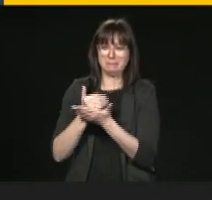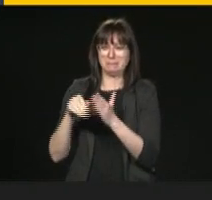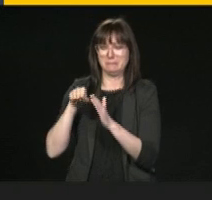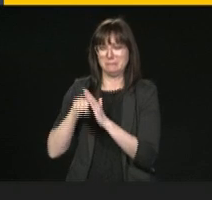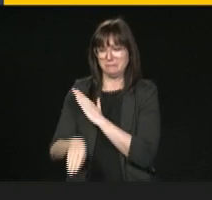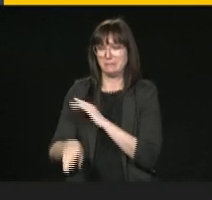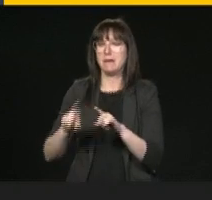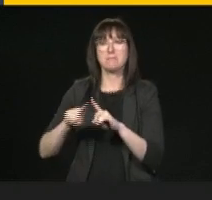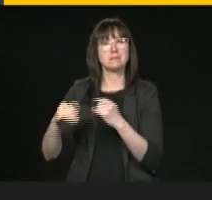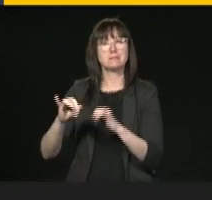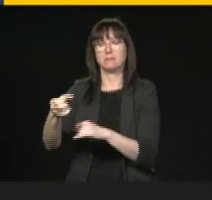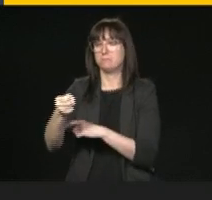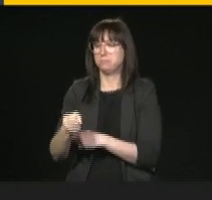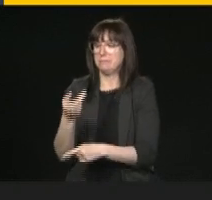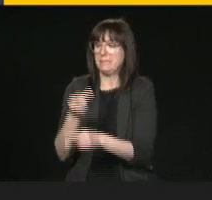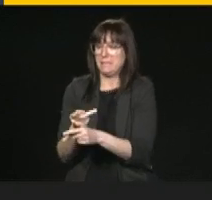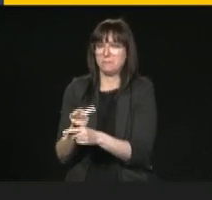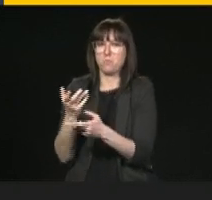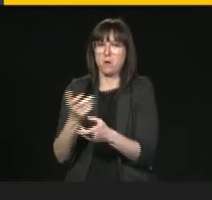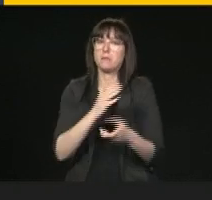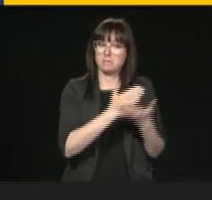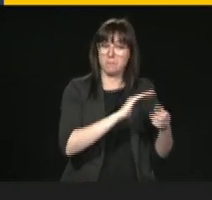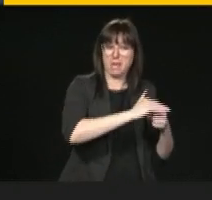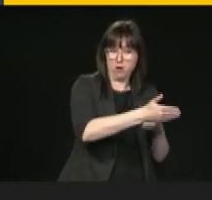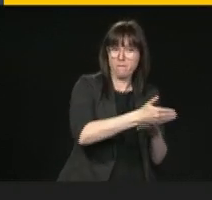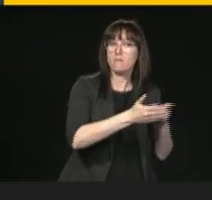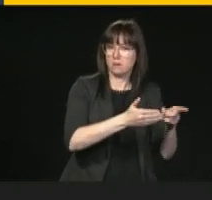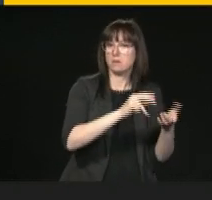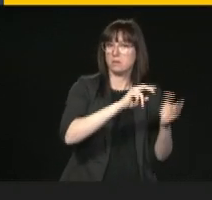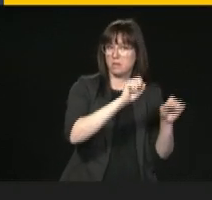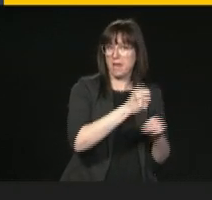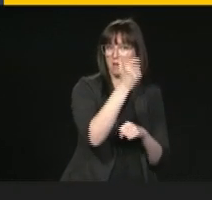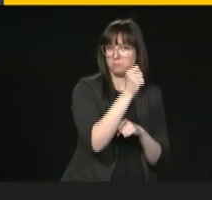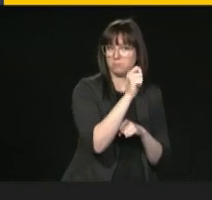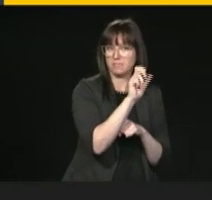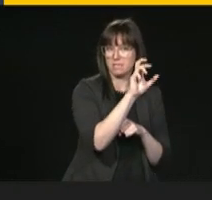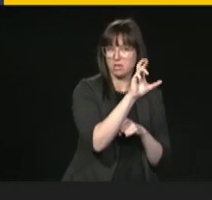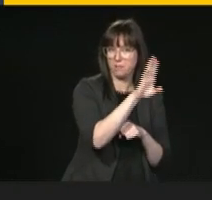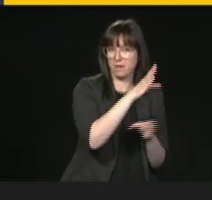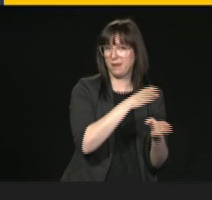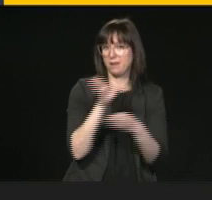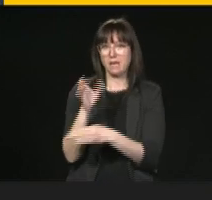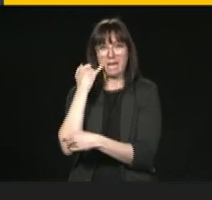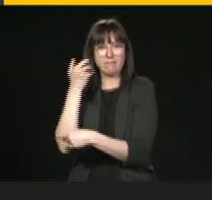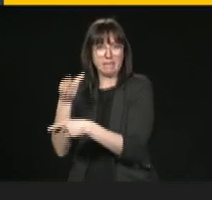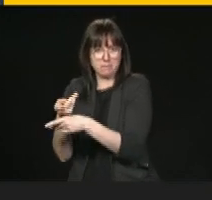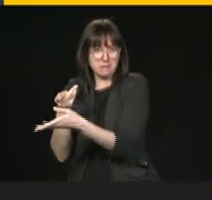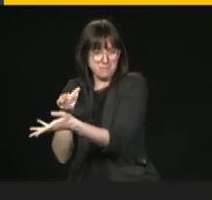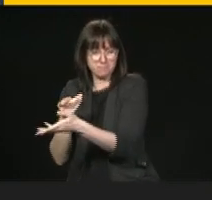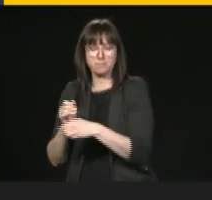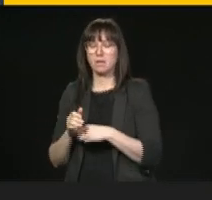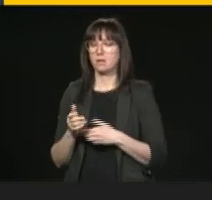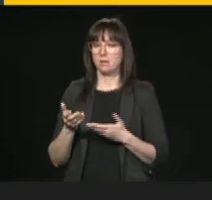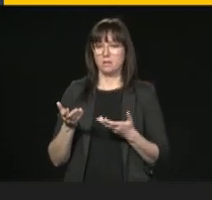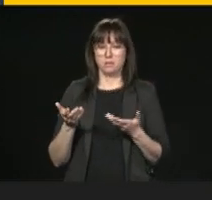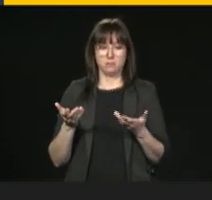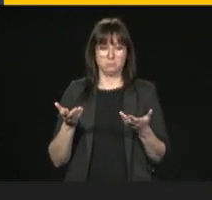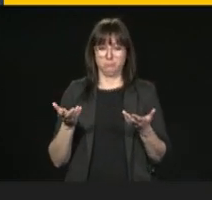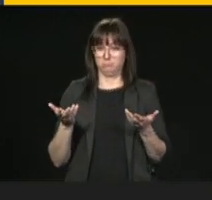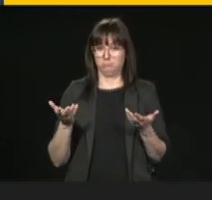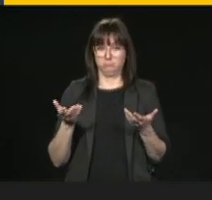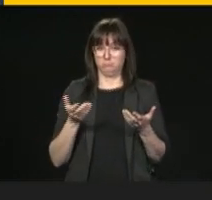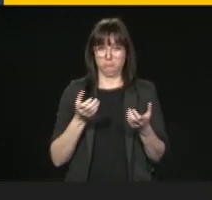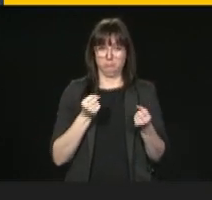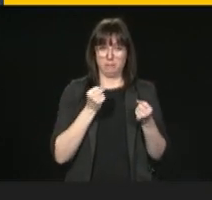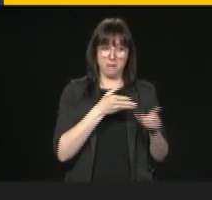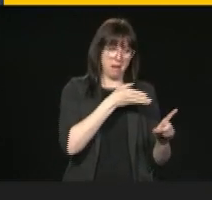That is a subset of employers. I can't tell you I know exactly how large either subset is, but I expect